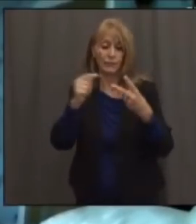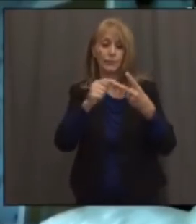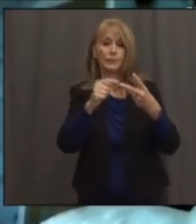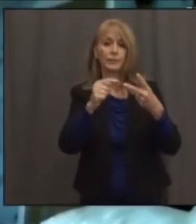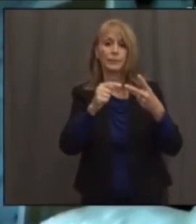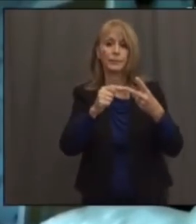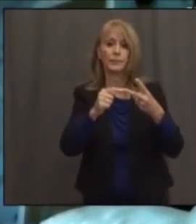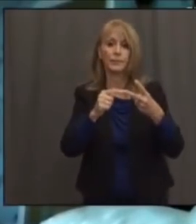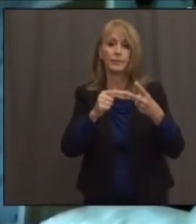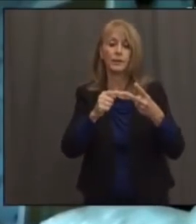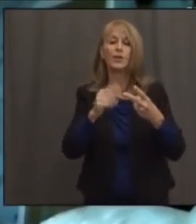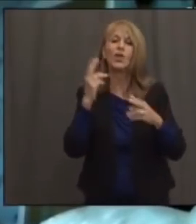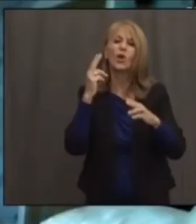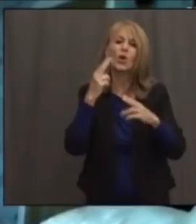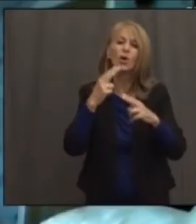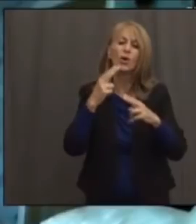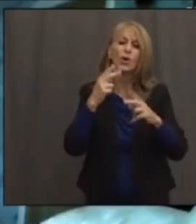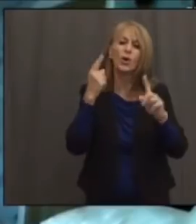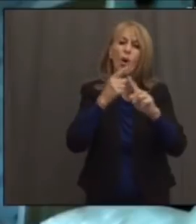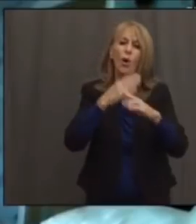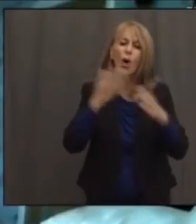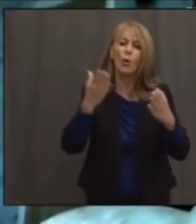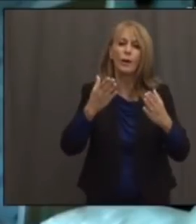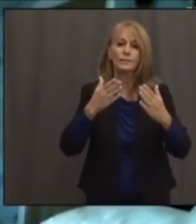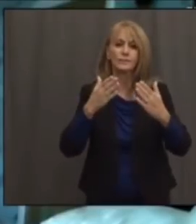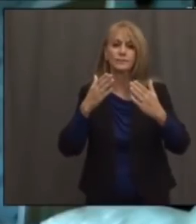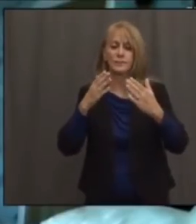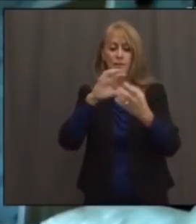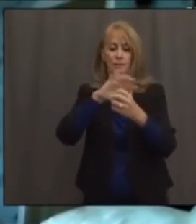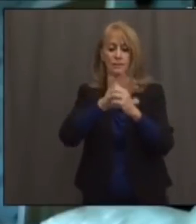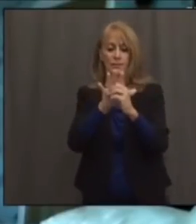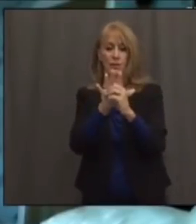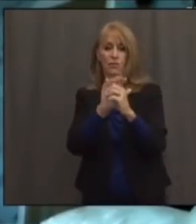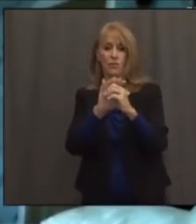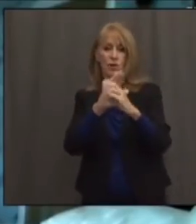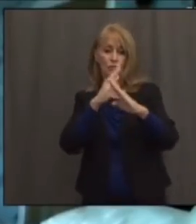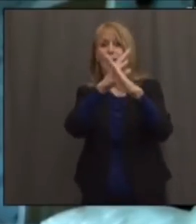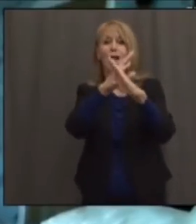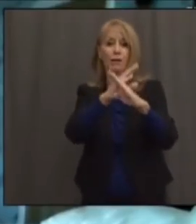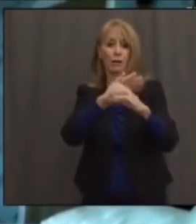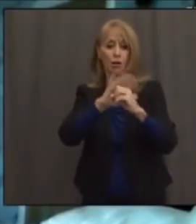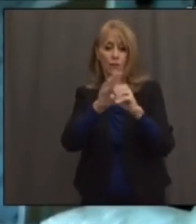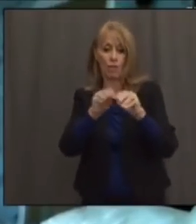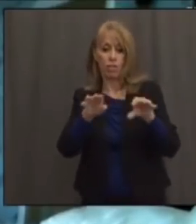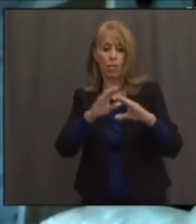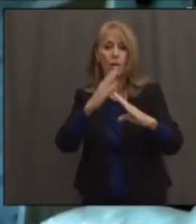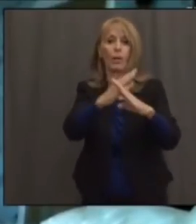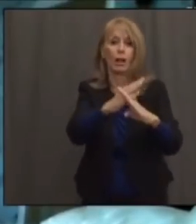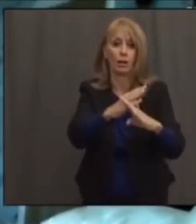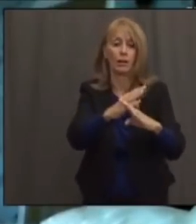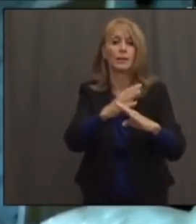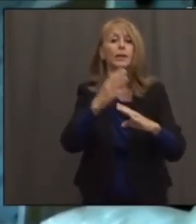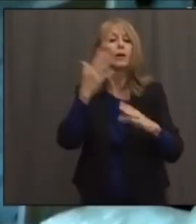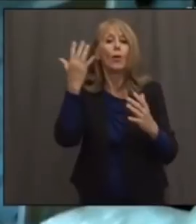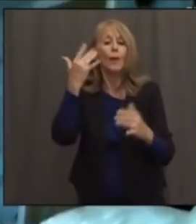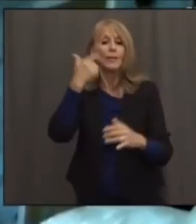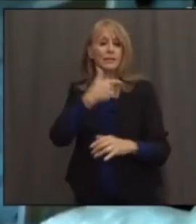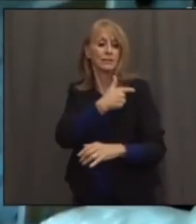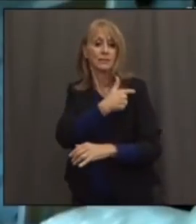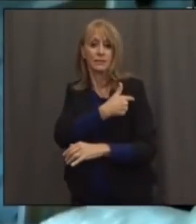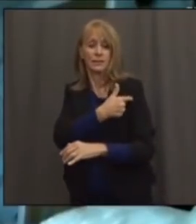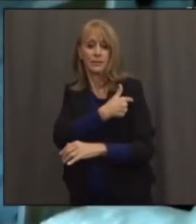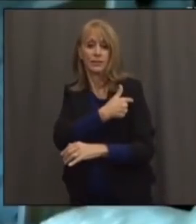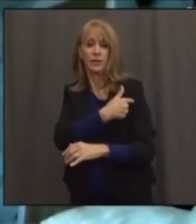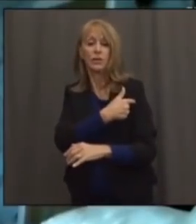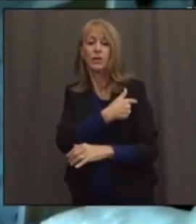have transmission blocking, right? That if we can if these vaccines are really kind of home